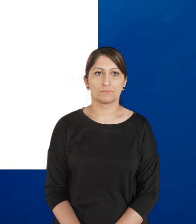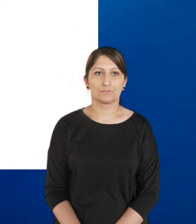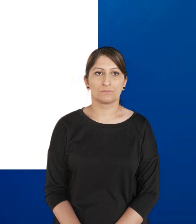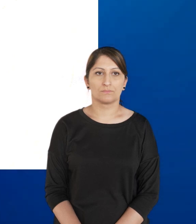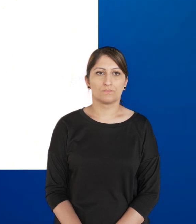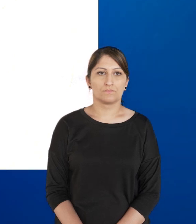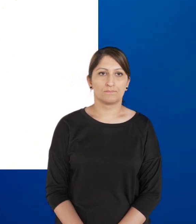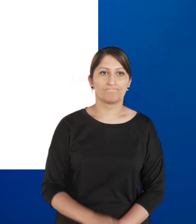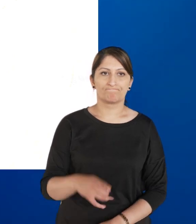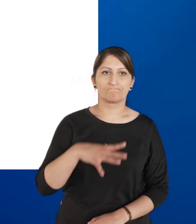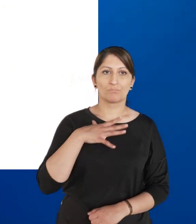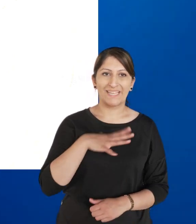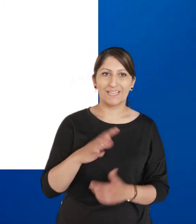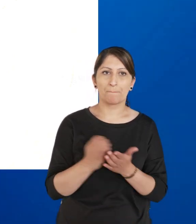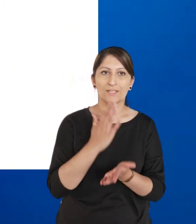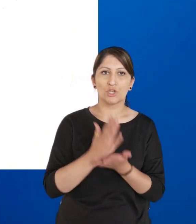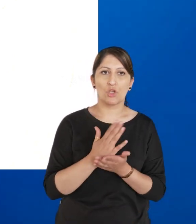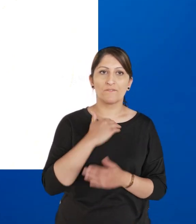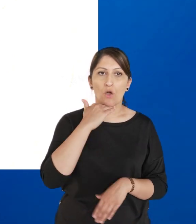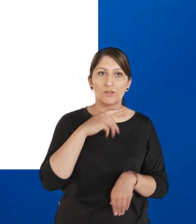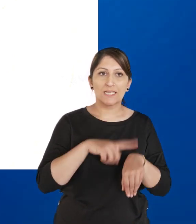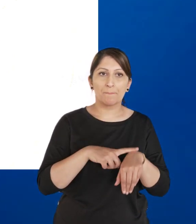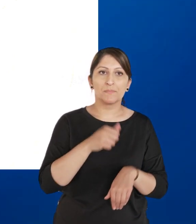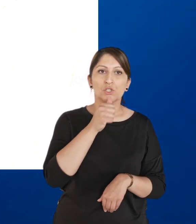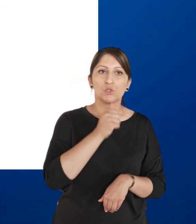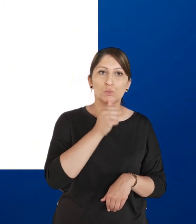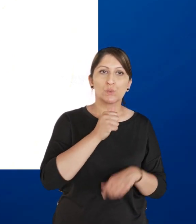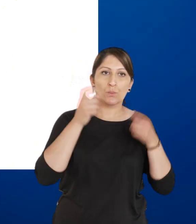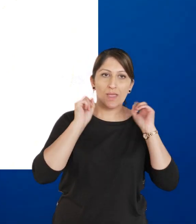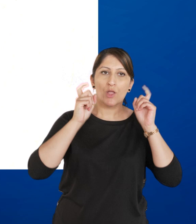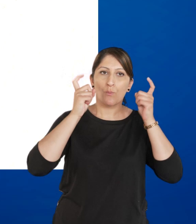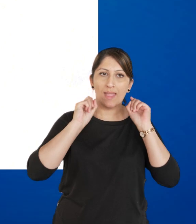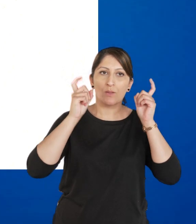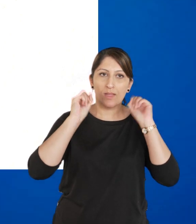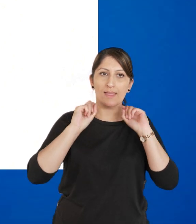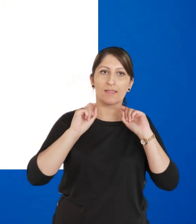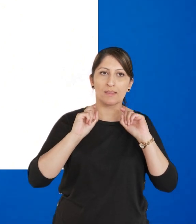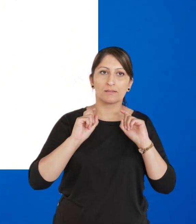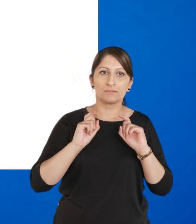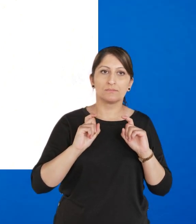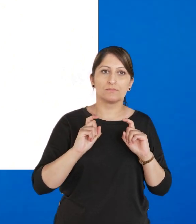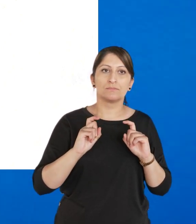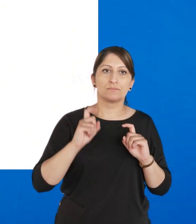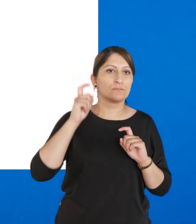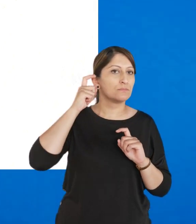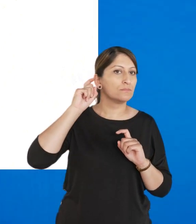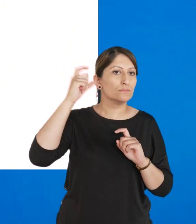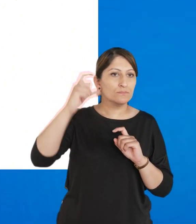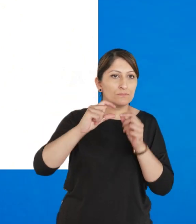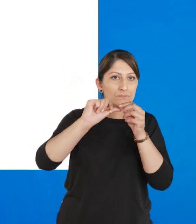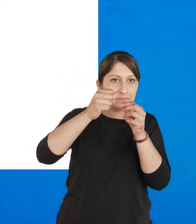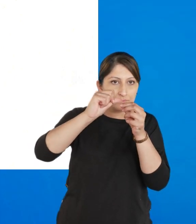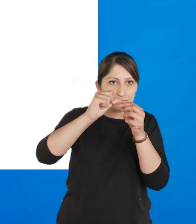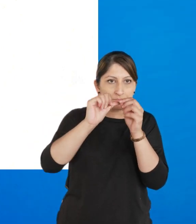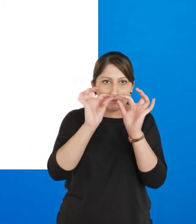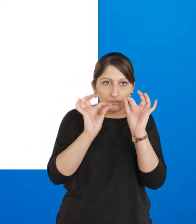You do need to allow yourself sufficient time to get used to wearing a hearing aid. Familiarise yourself with the